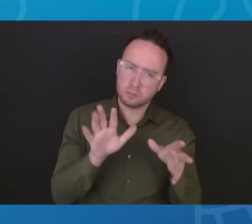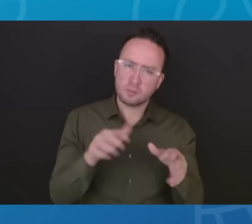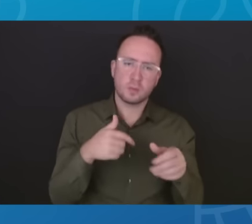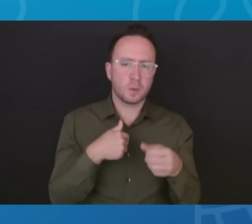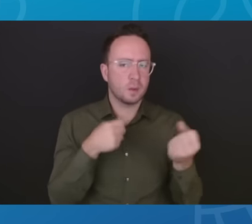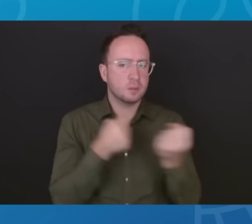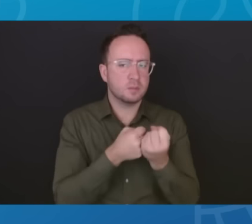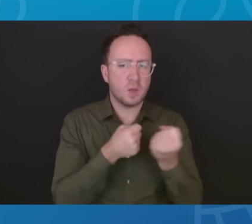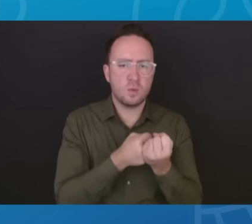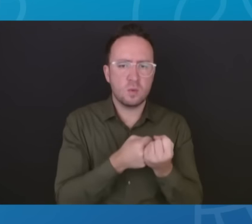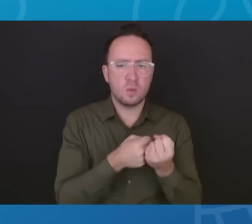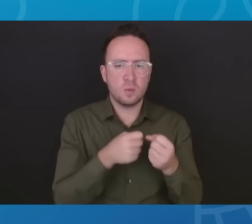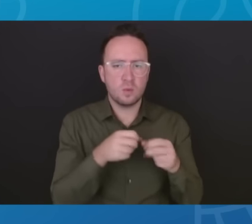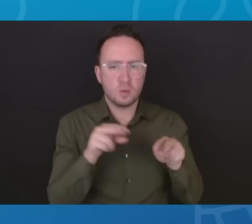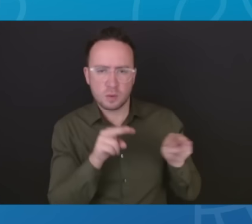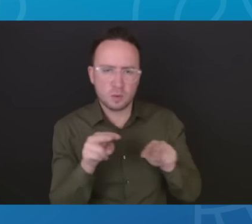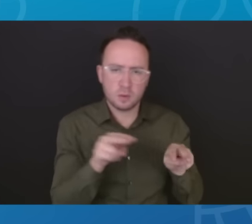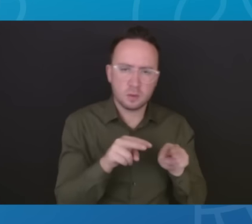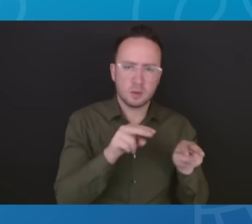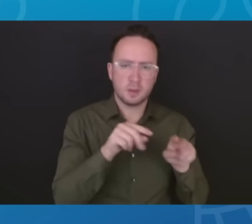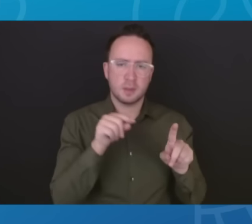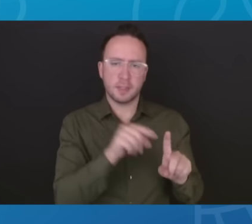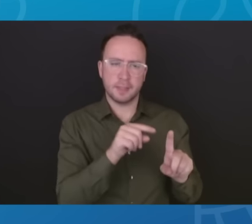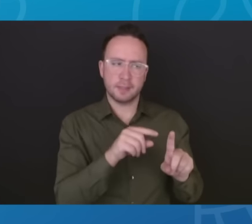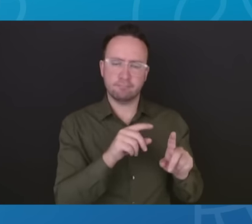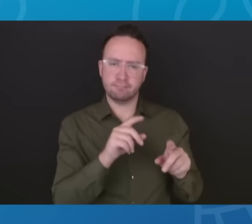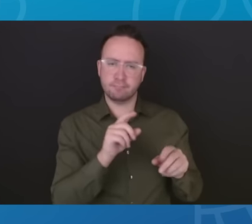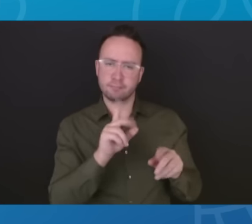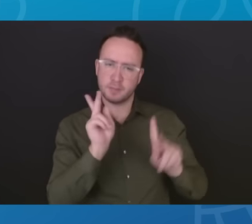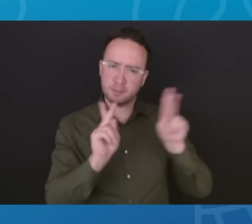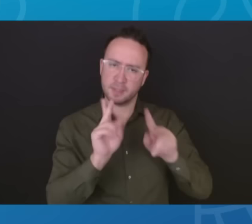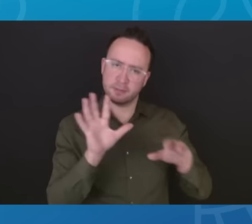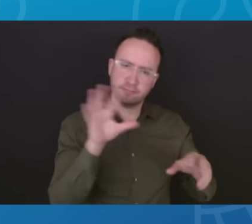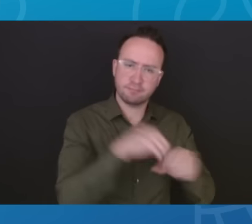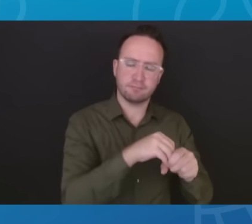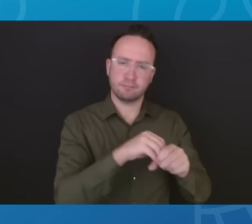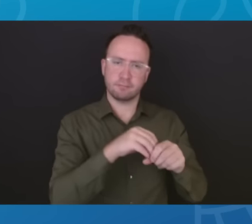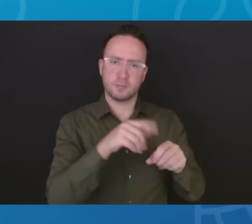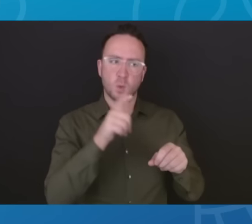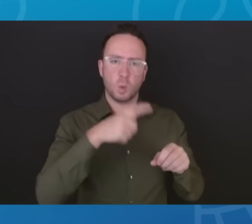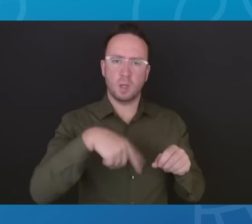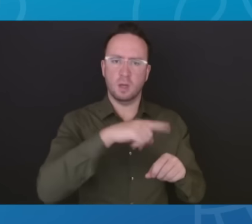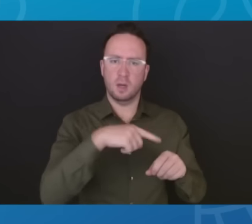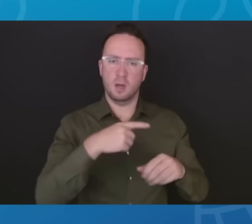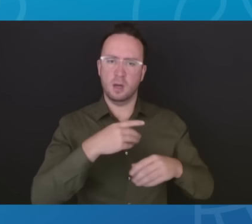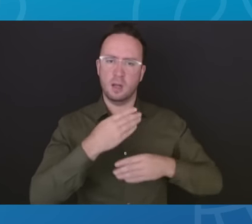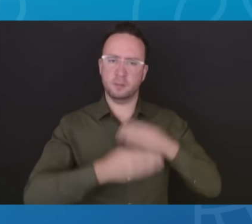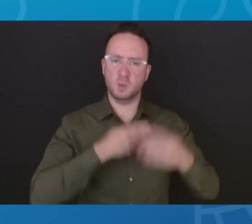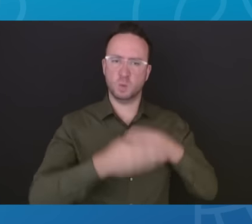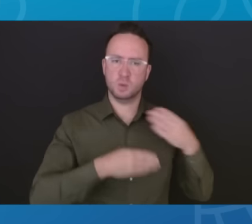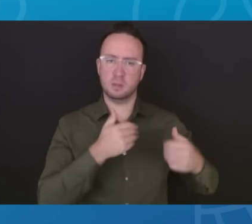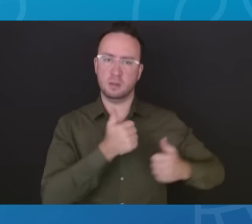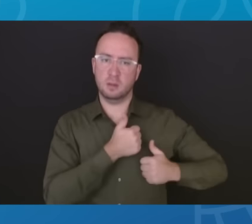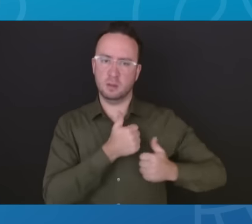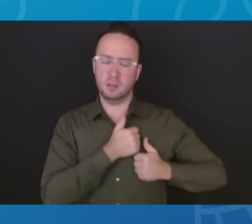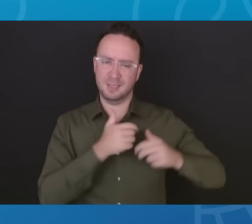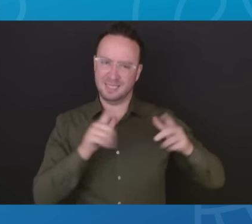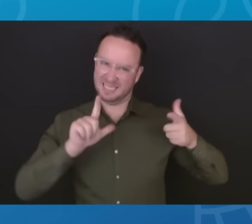degrade Hezbollah's infrastructure, to degrade Hezbollah's capability. But we are very cognizant of the many times in the past where